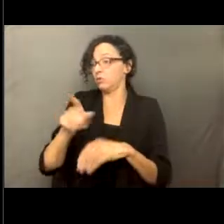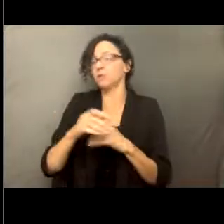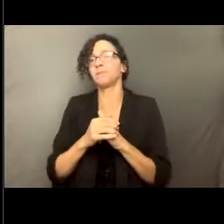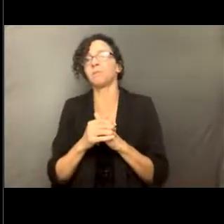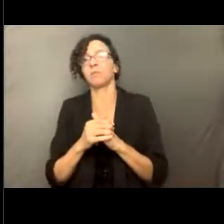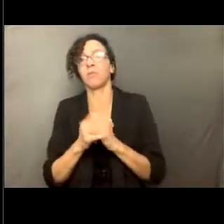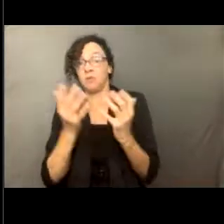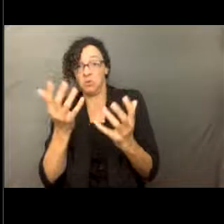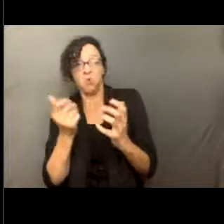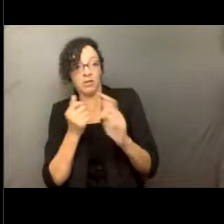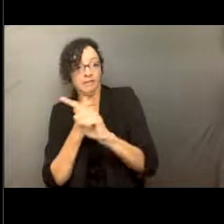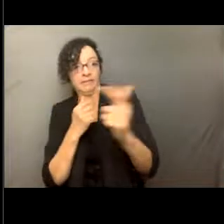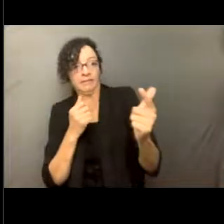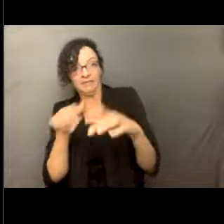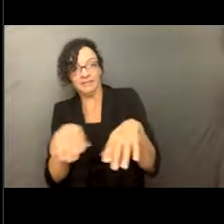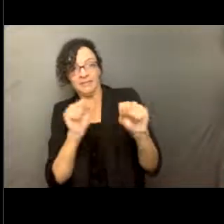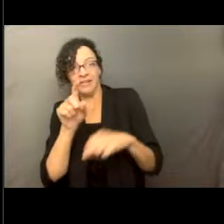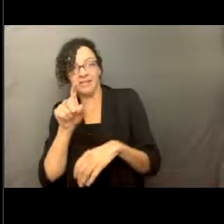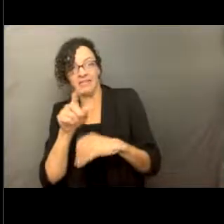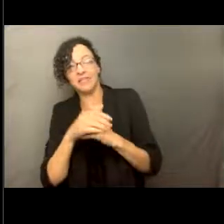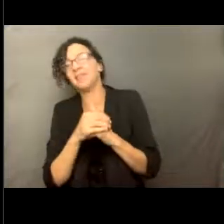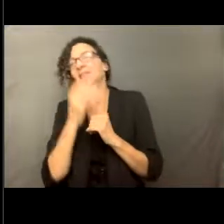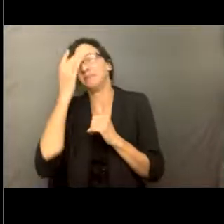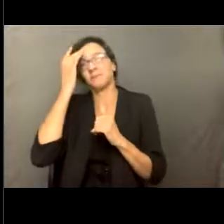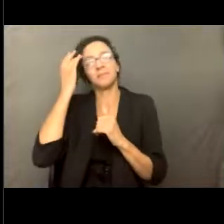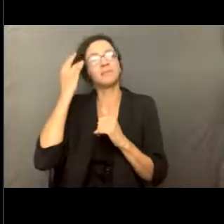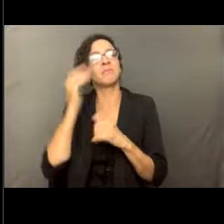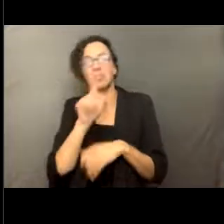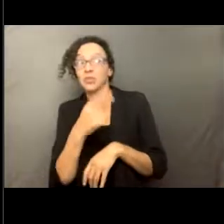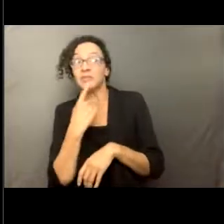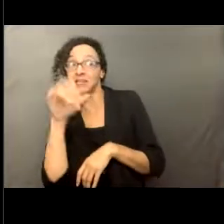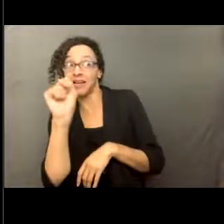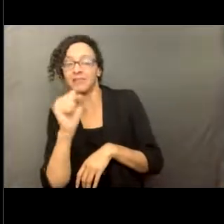one? Is that a yes? You just say yes.